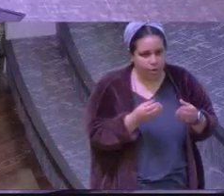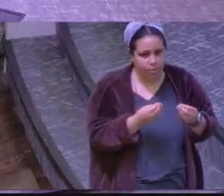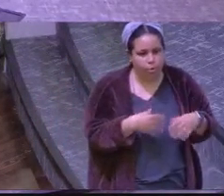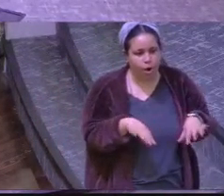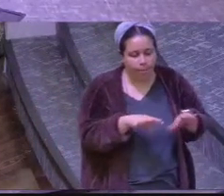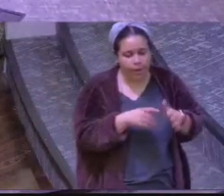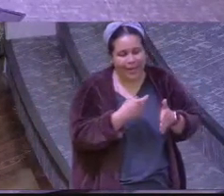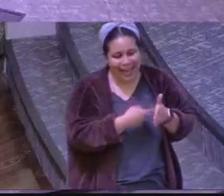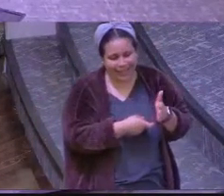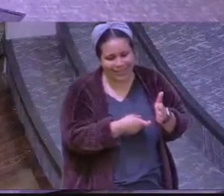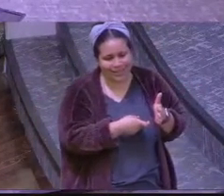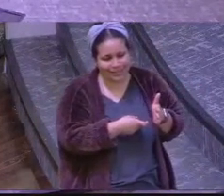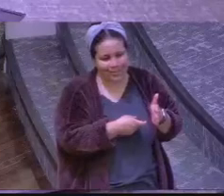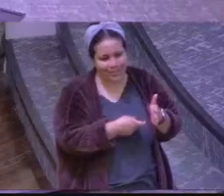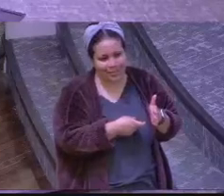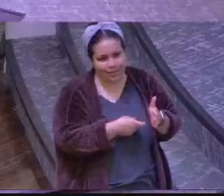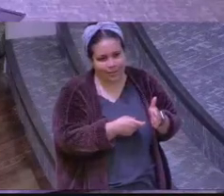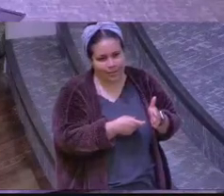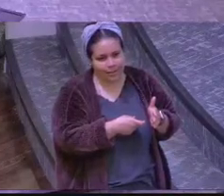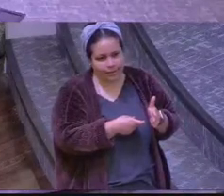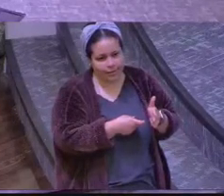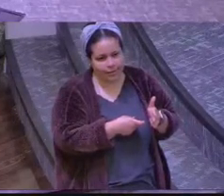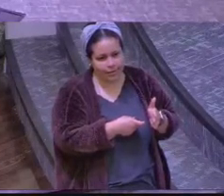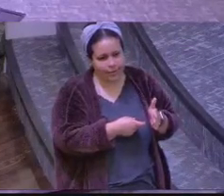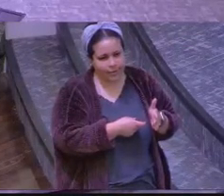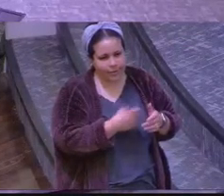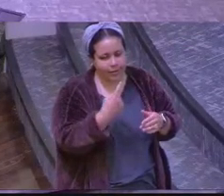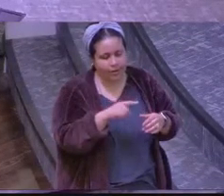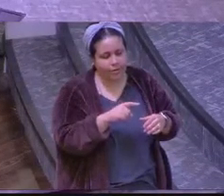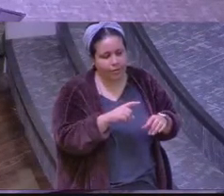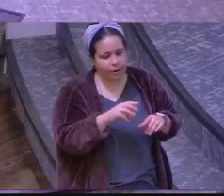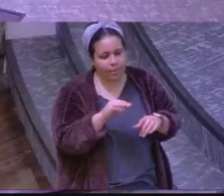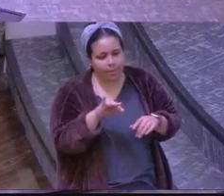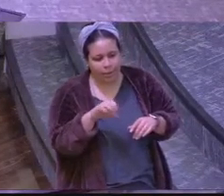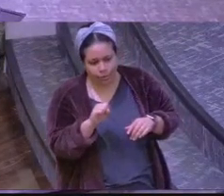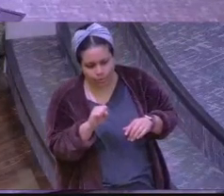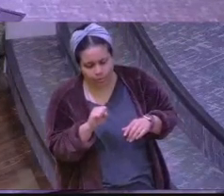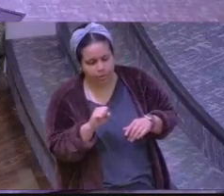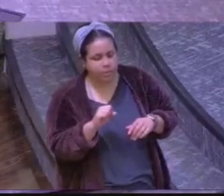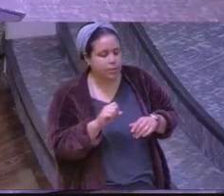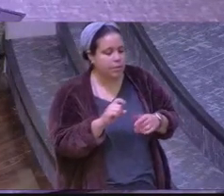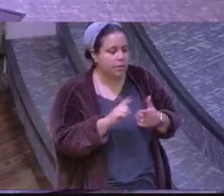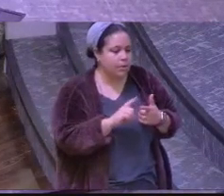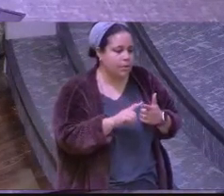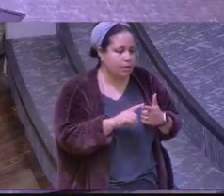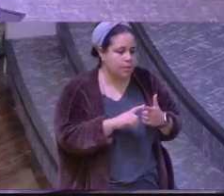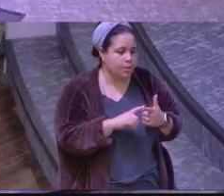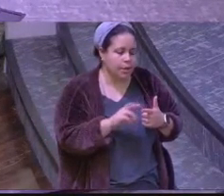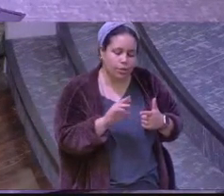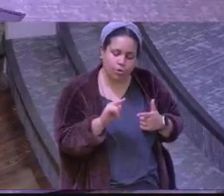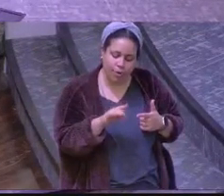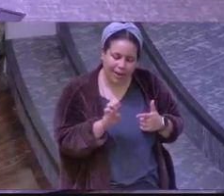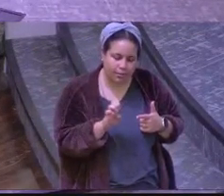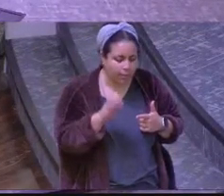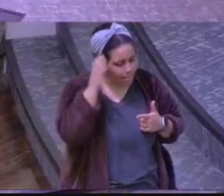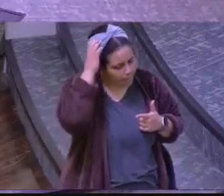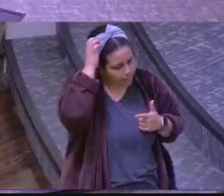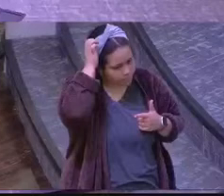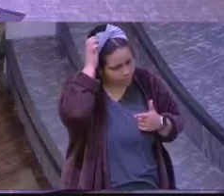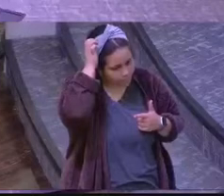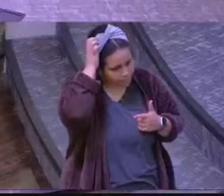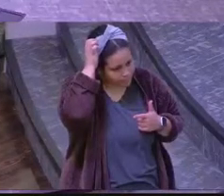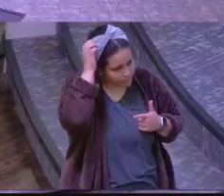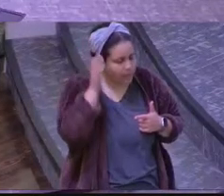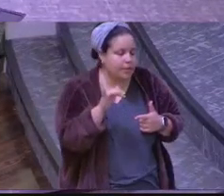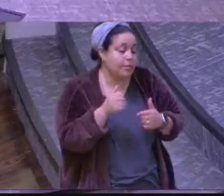taxes, because I think they hear a lot from their constituents about millage rates. I do think the negative impact, if they do end up